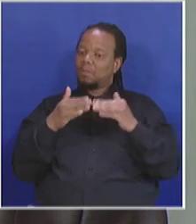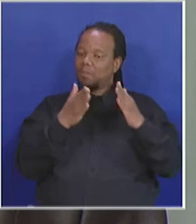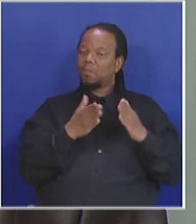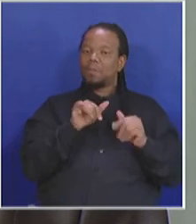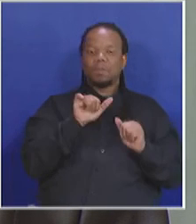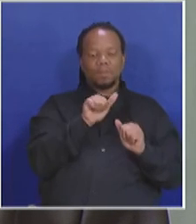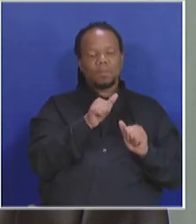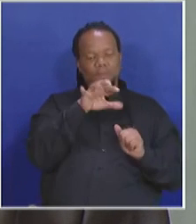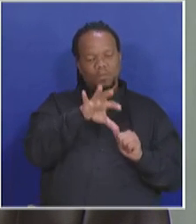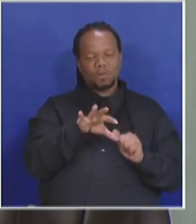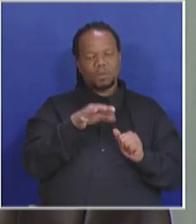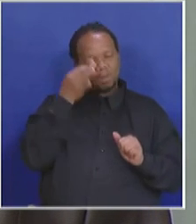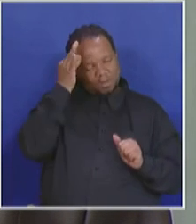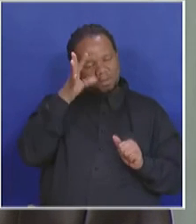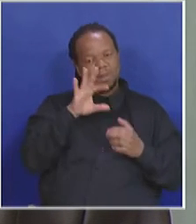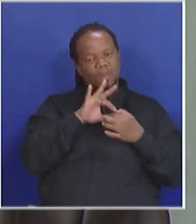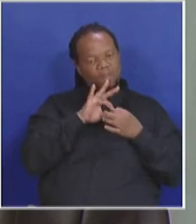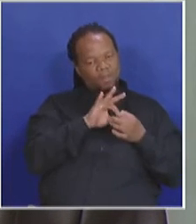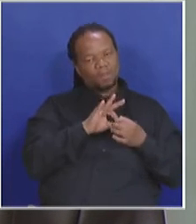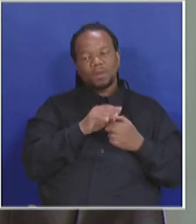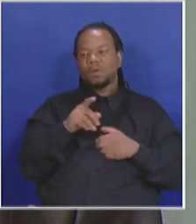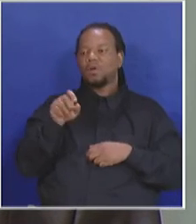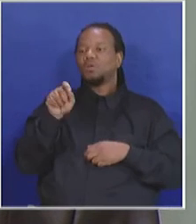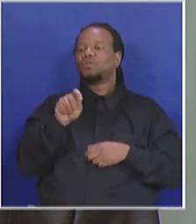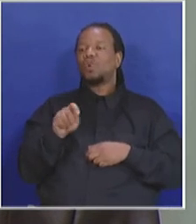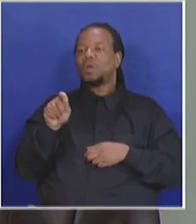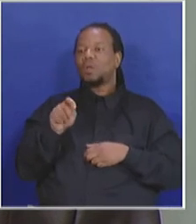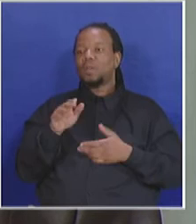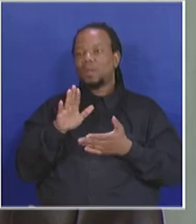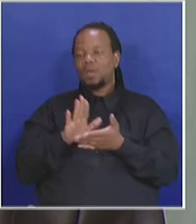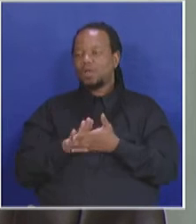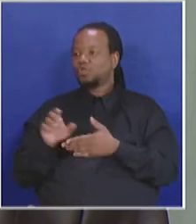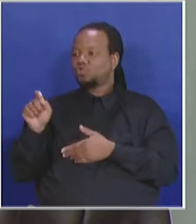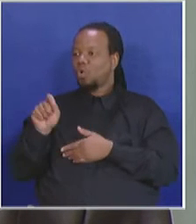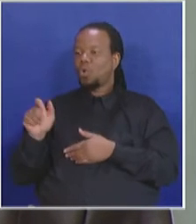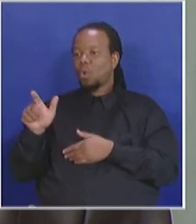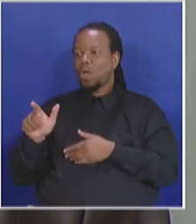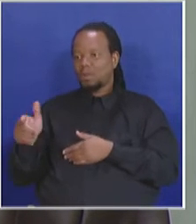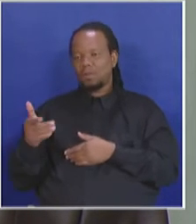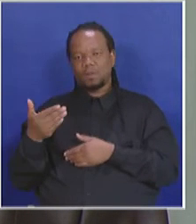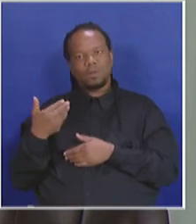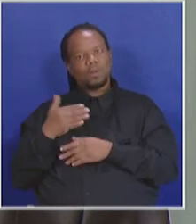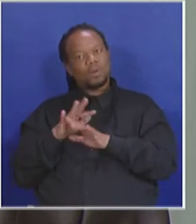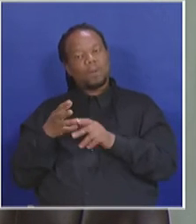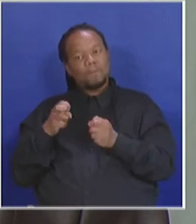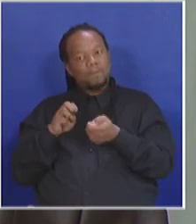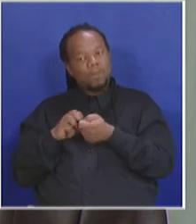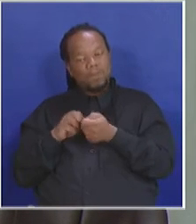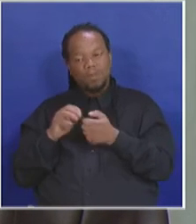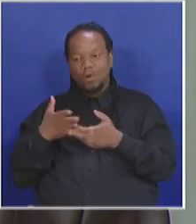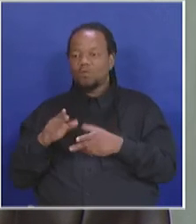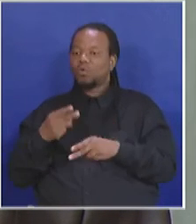to address challenges faced by the Chwaing and the Chobotla local municipalities that relates to sewage and housing